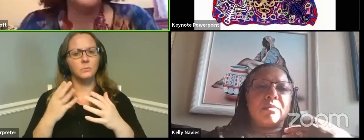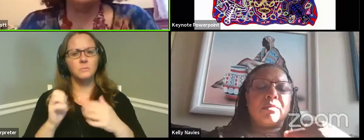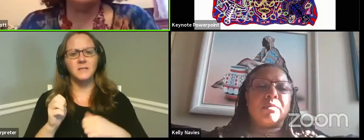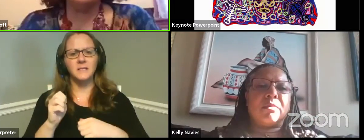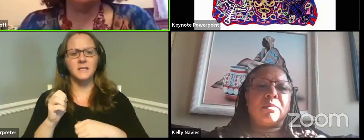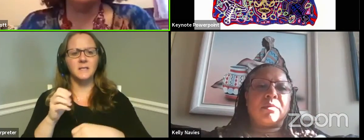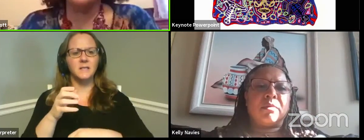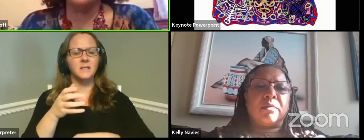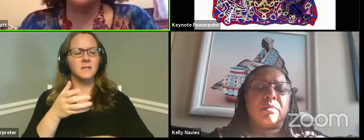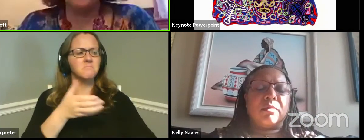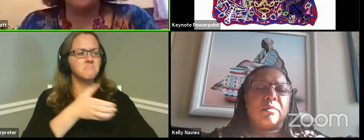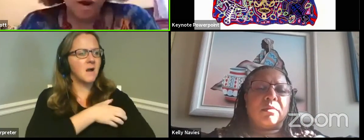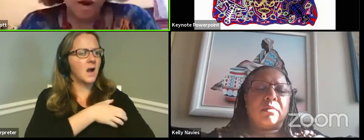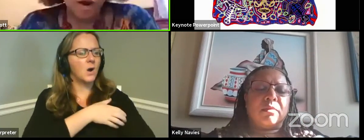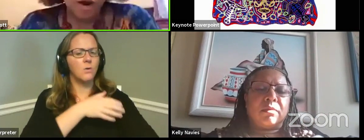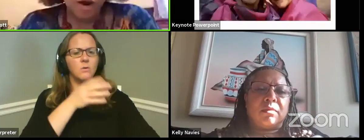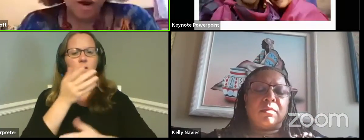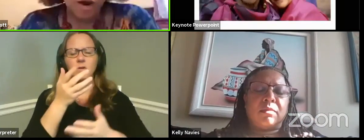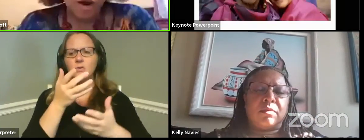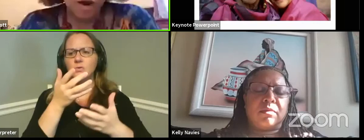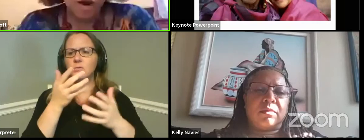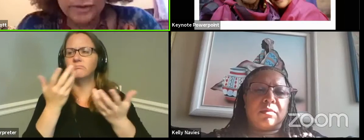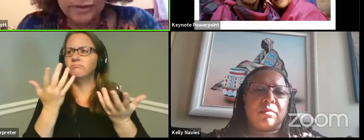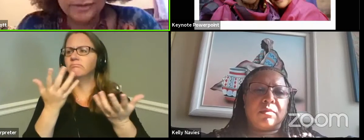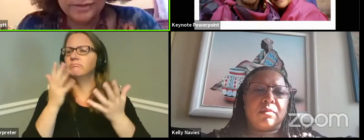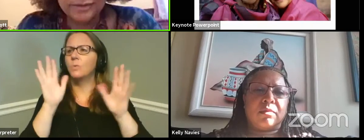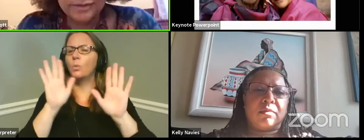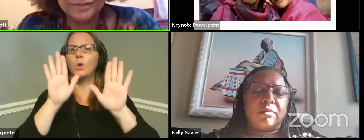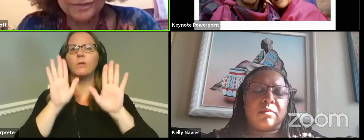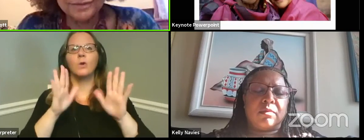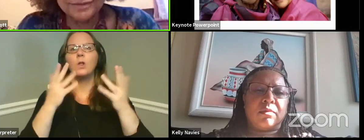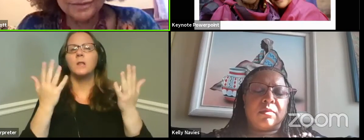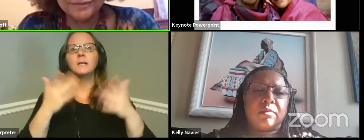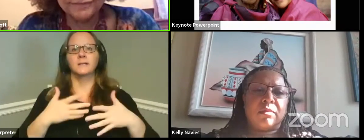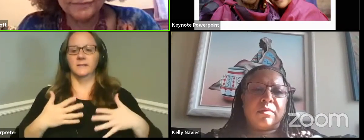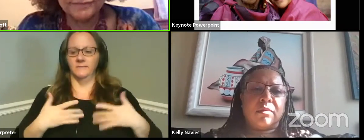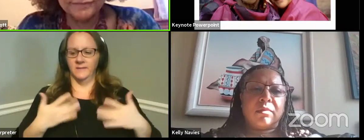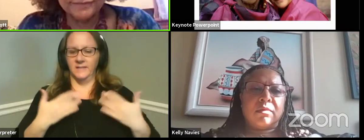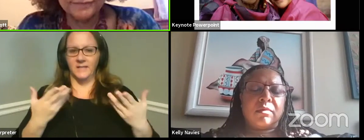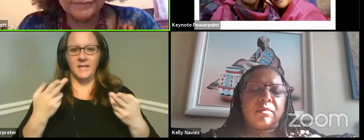PowerPoint, this wonderful, wonderful heat.